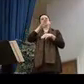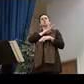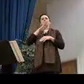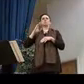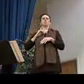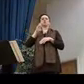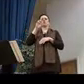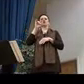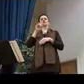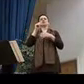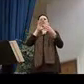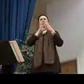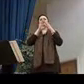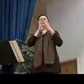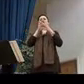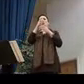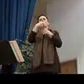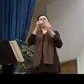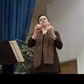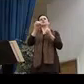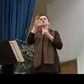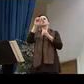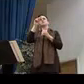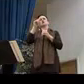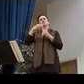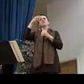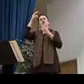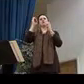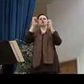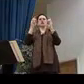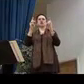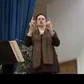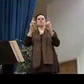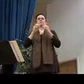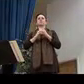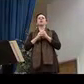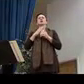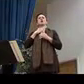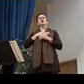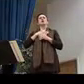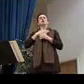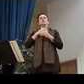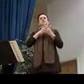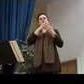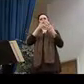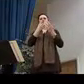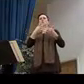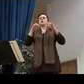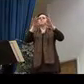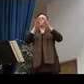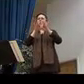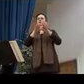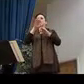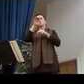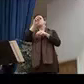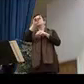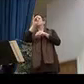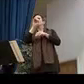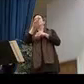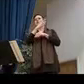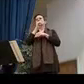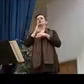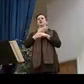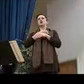Commissioner of Higher Education. These implications are important to the Commissioner and to our regents. They have the honor and